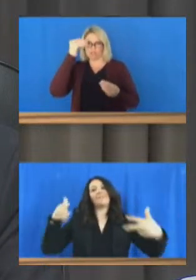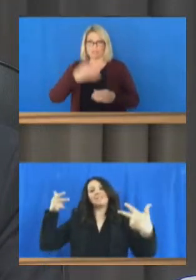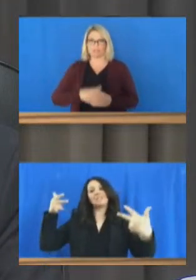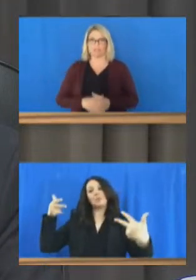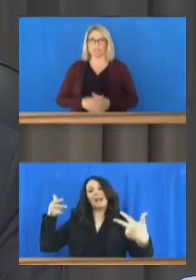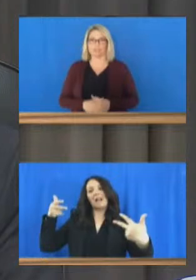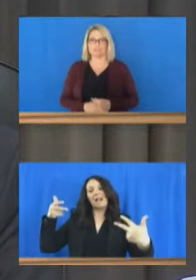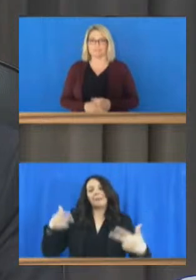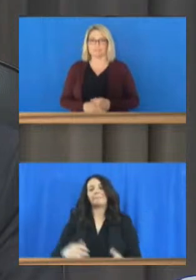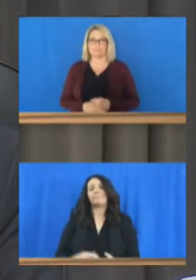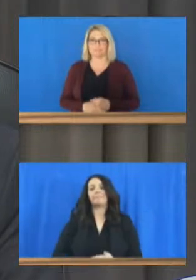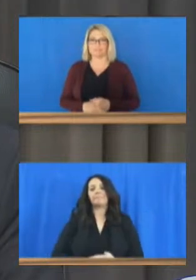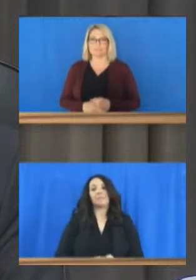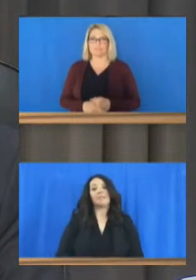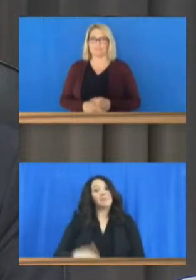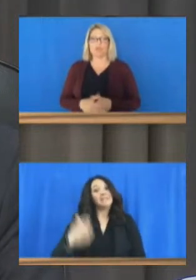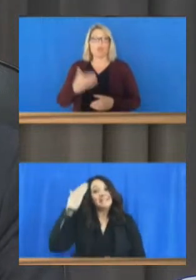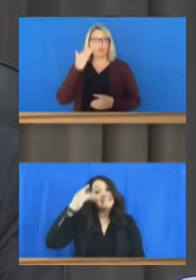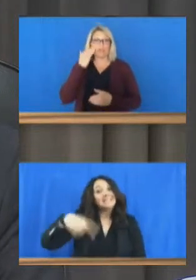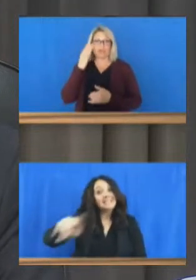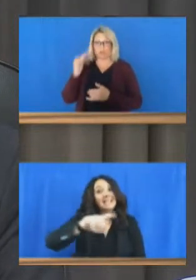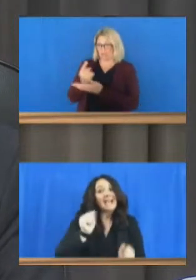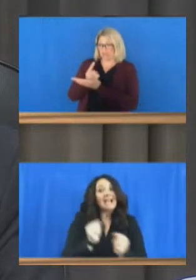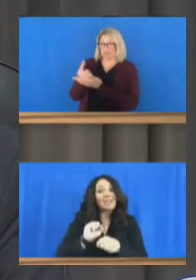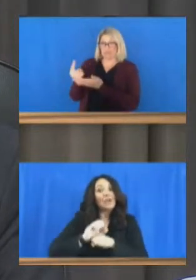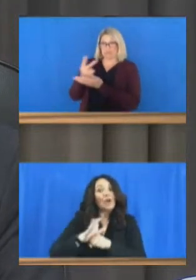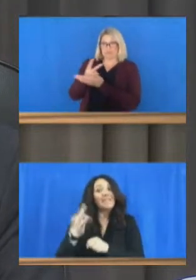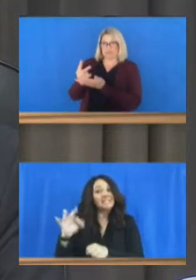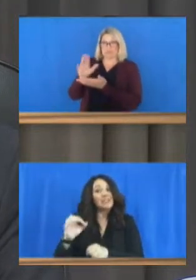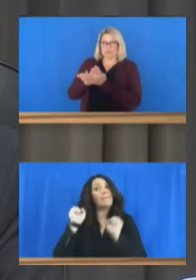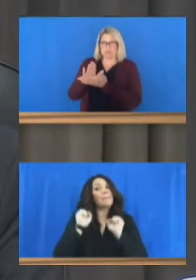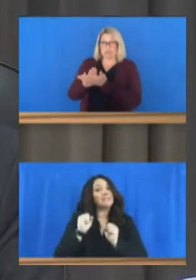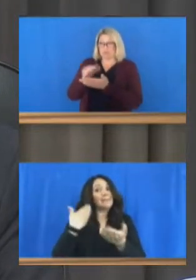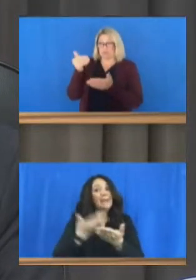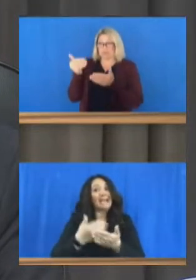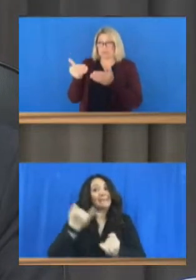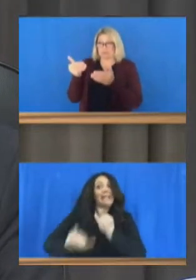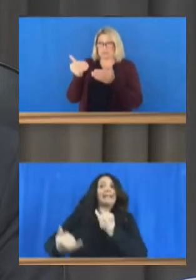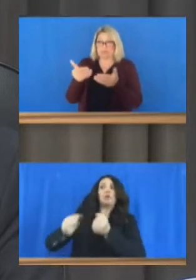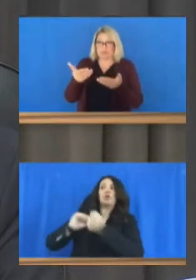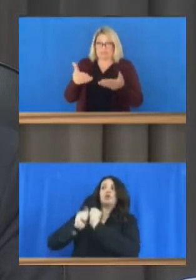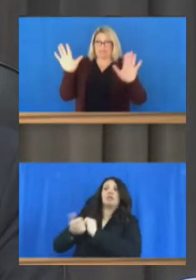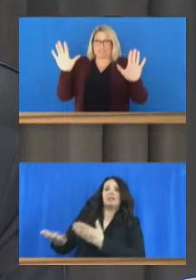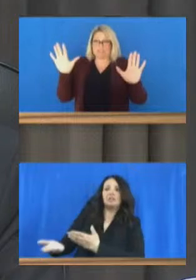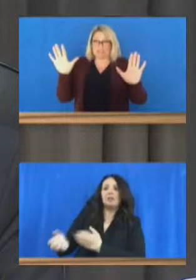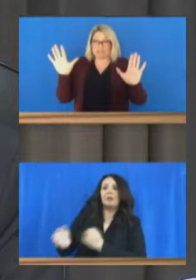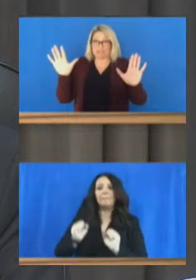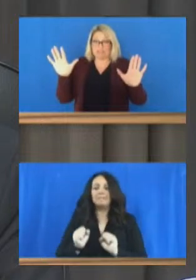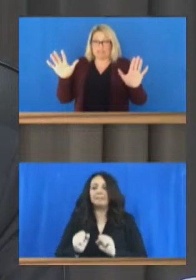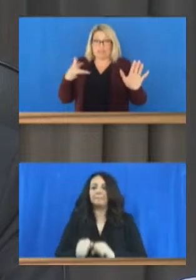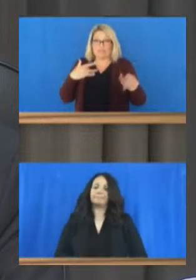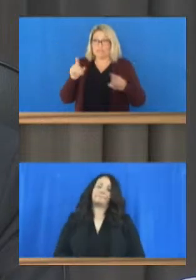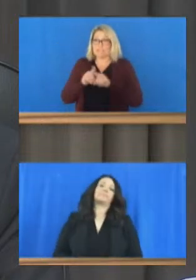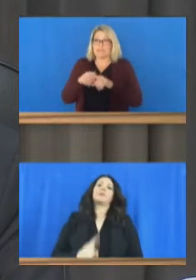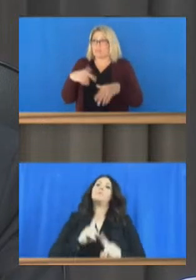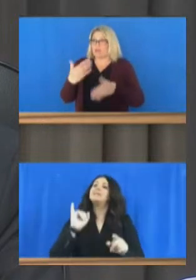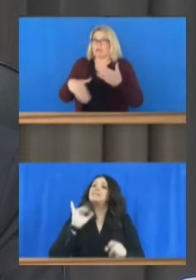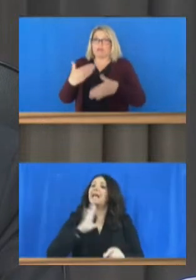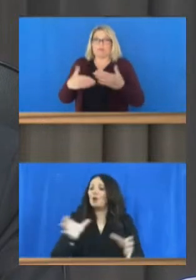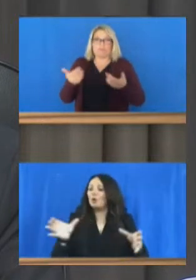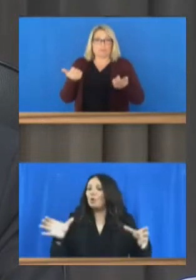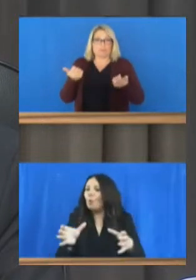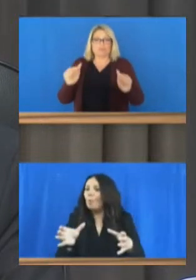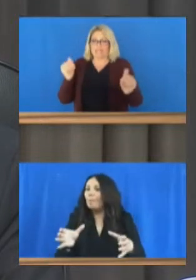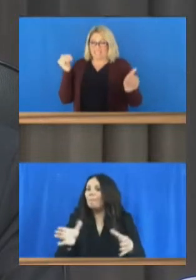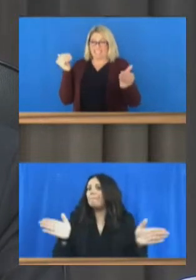the graduates who are going through not just the usual stress of grade 12 and dealing with the end of their time in public education and